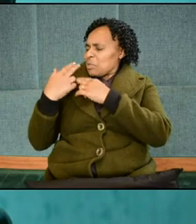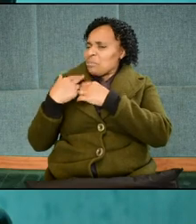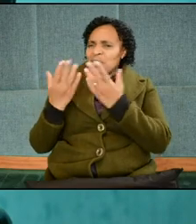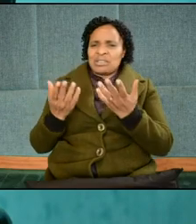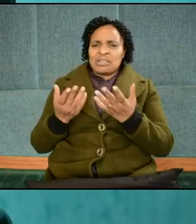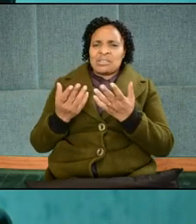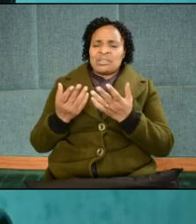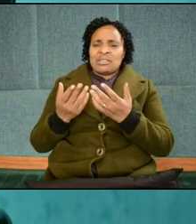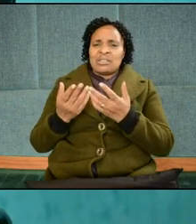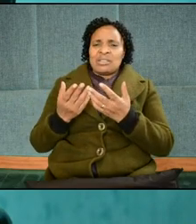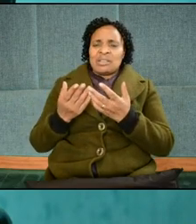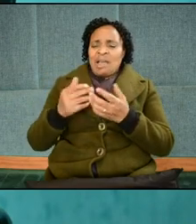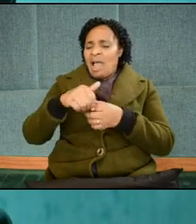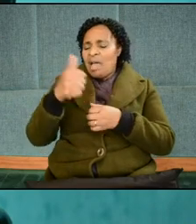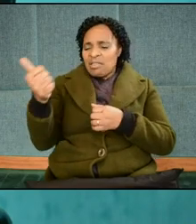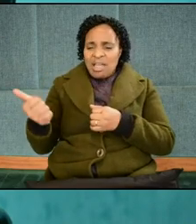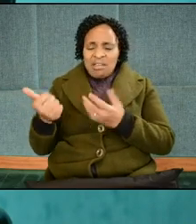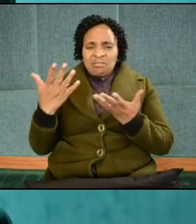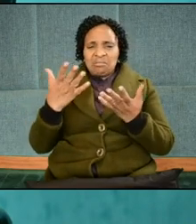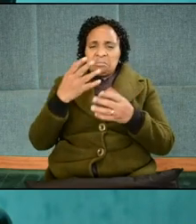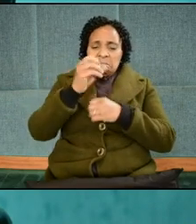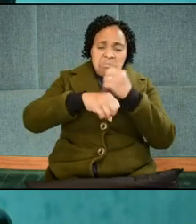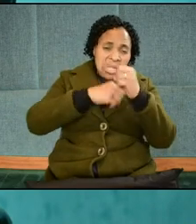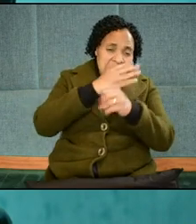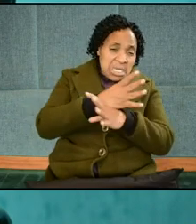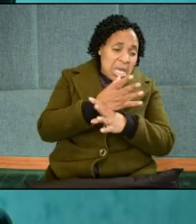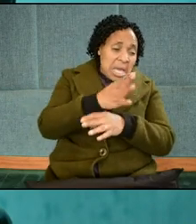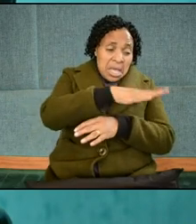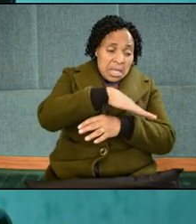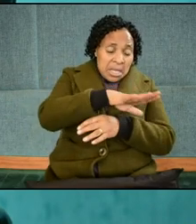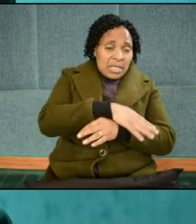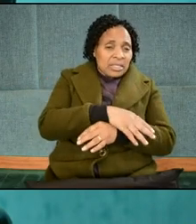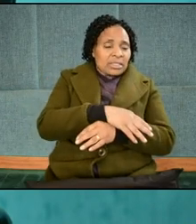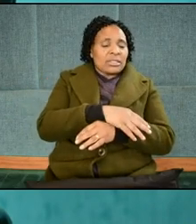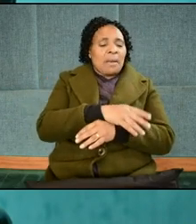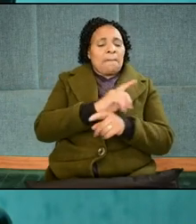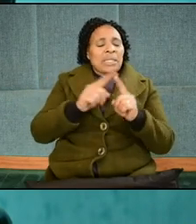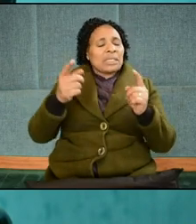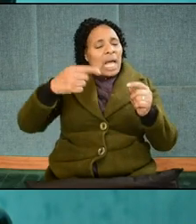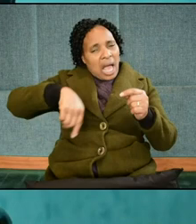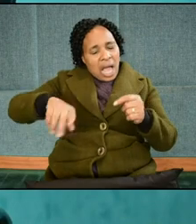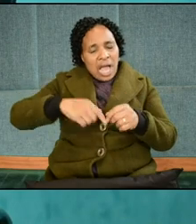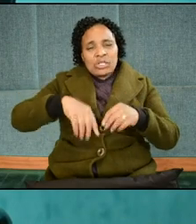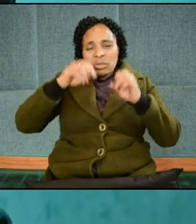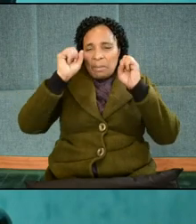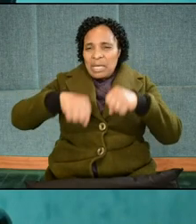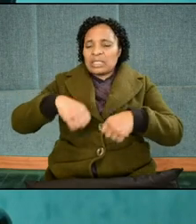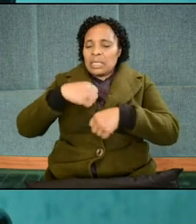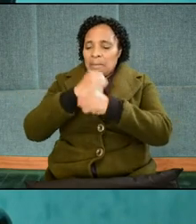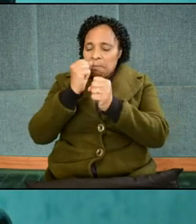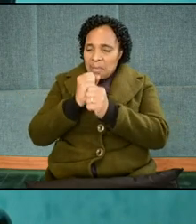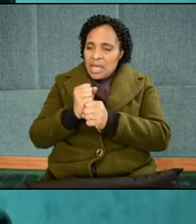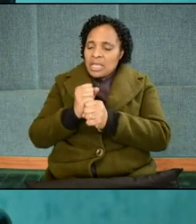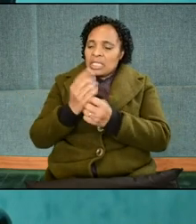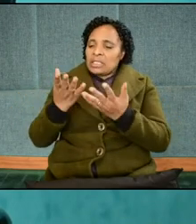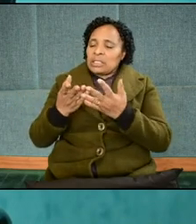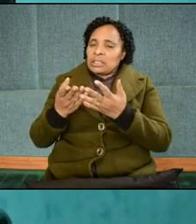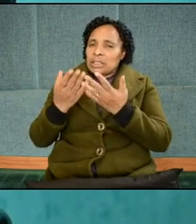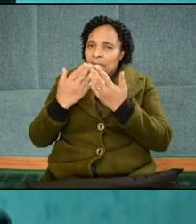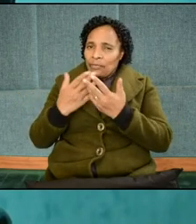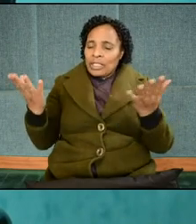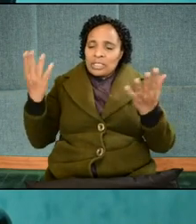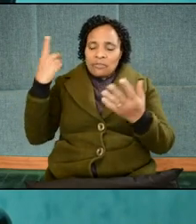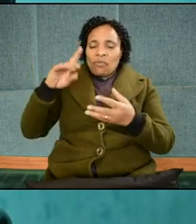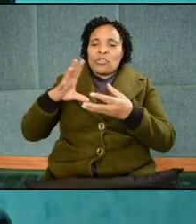Hollywood and the other industries and blockbuster and all these things. We can create sources of recreation